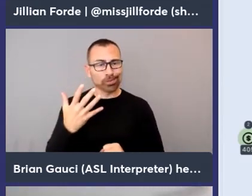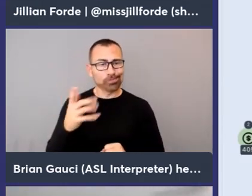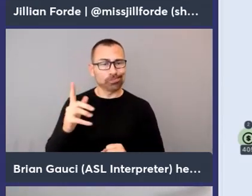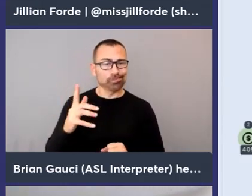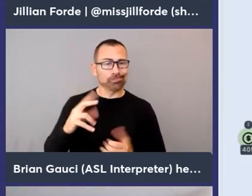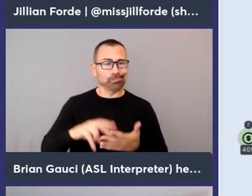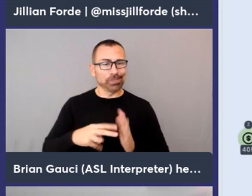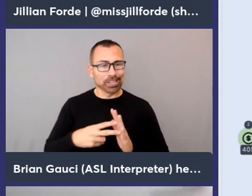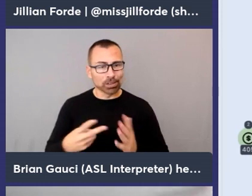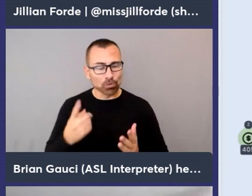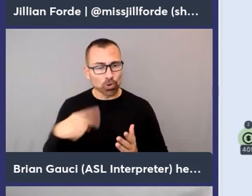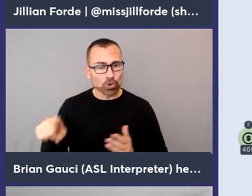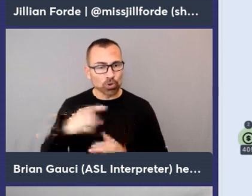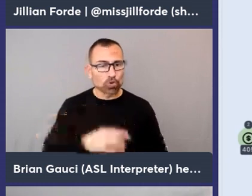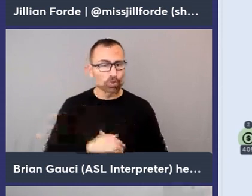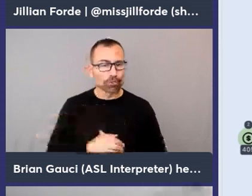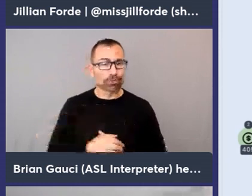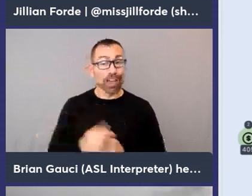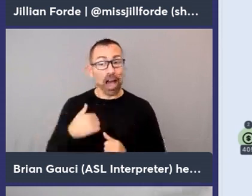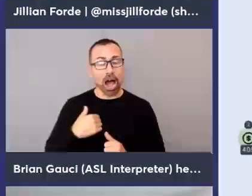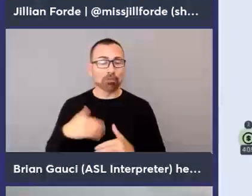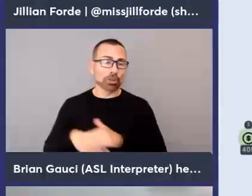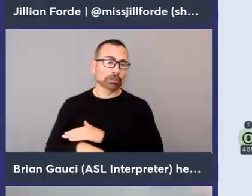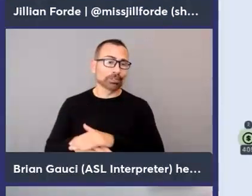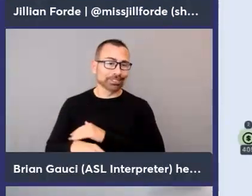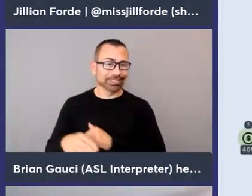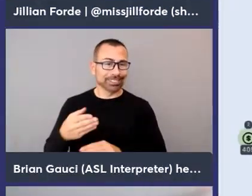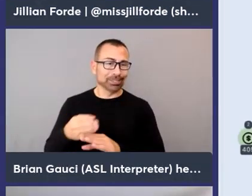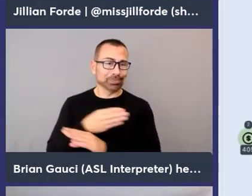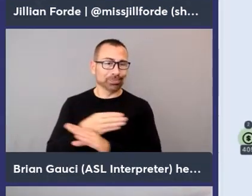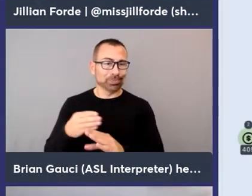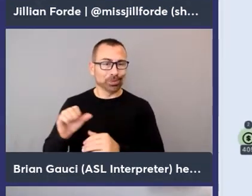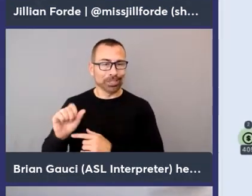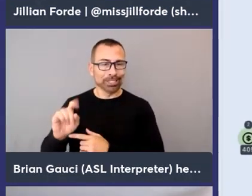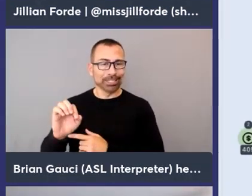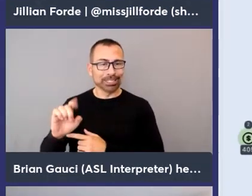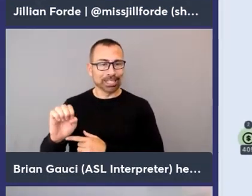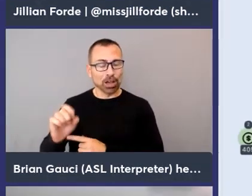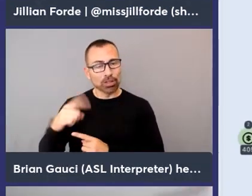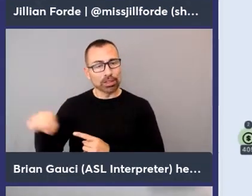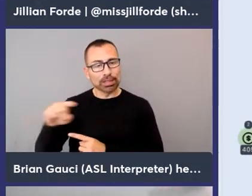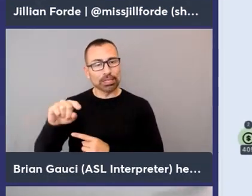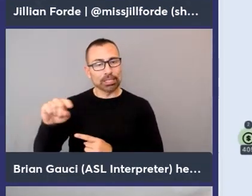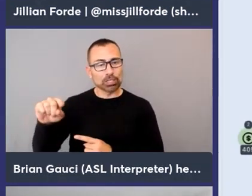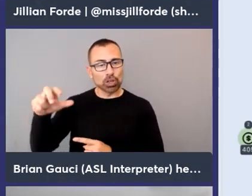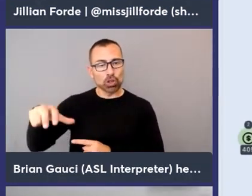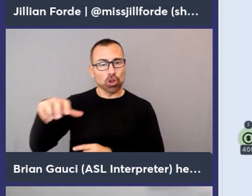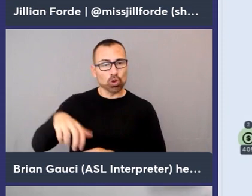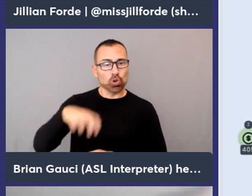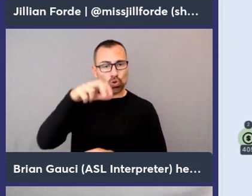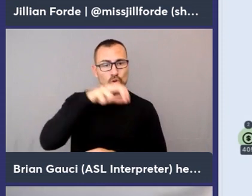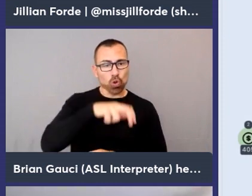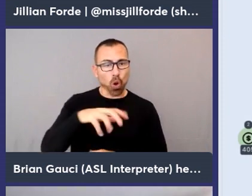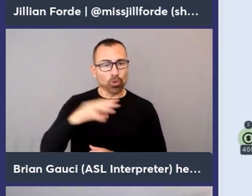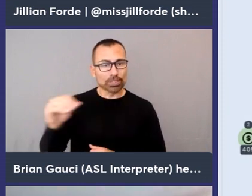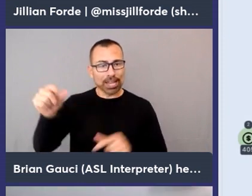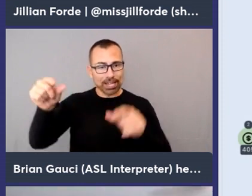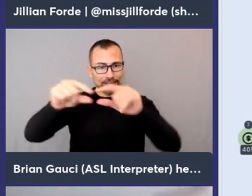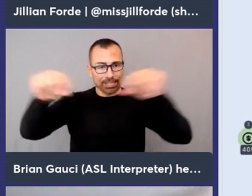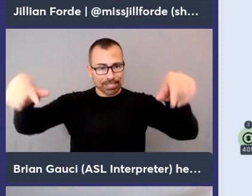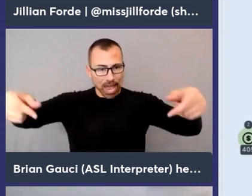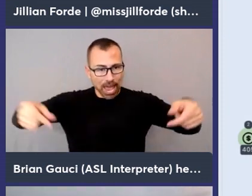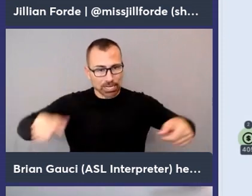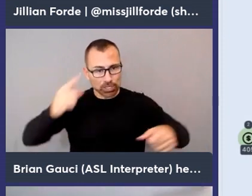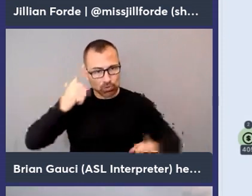already kind of come in and pre-styled these nodes and edges for you in this case. But, even just being able to associate,